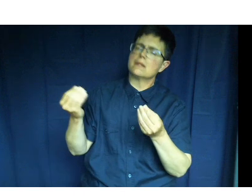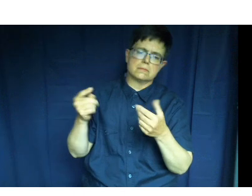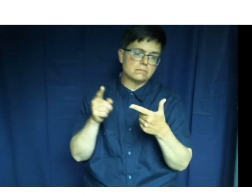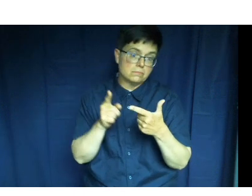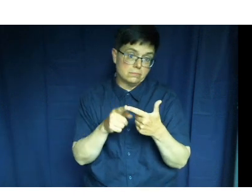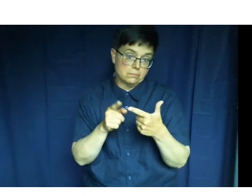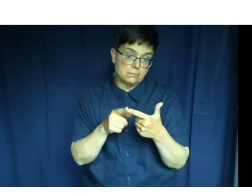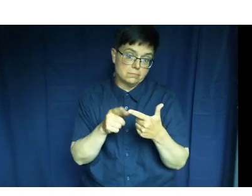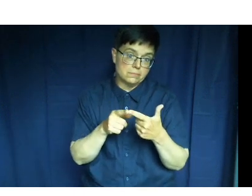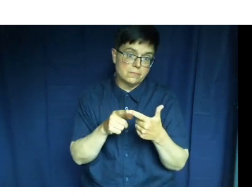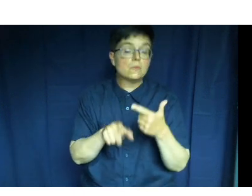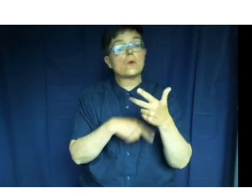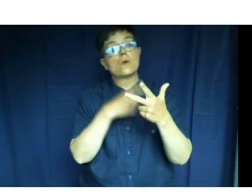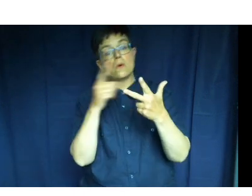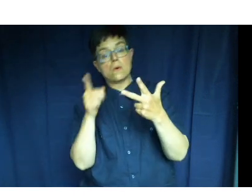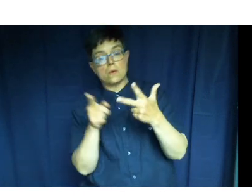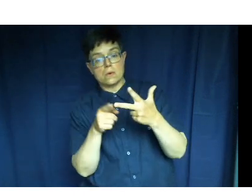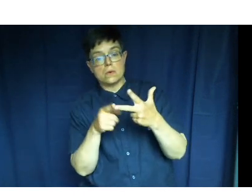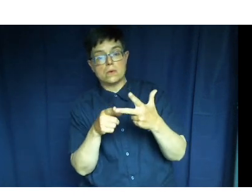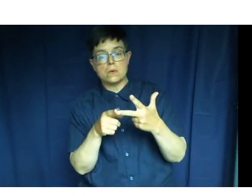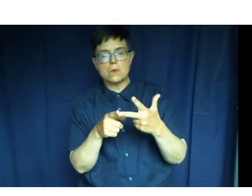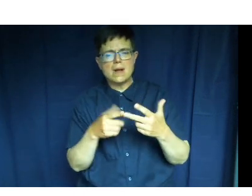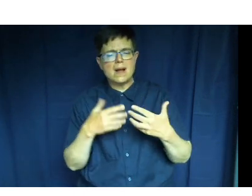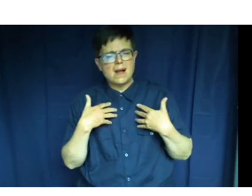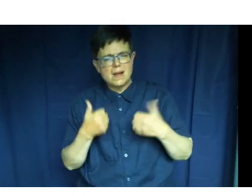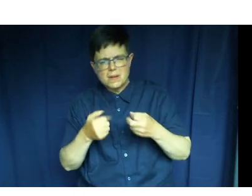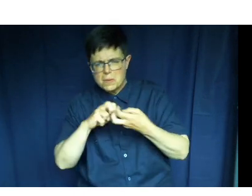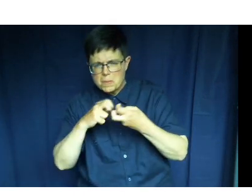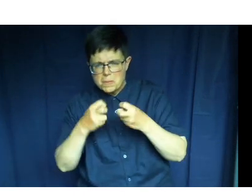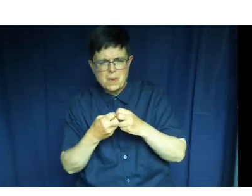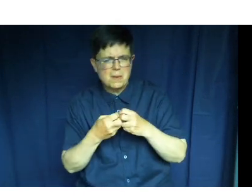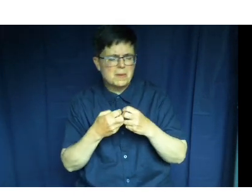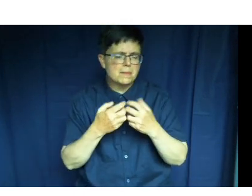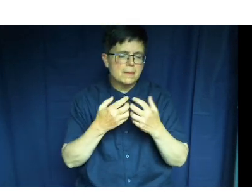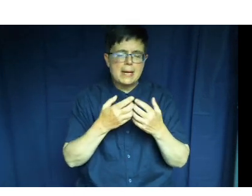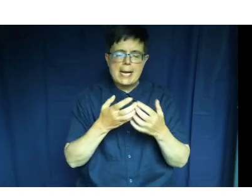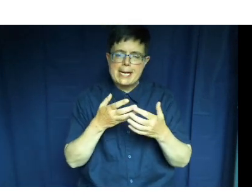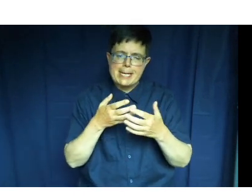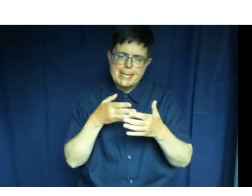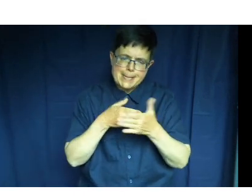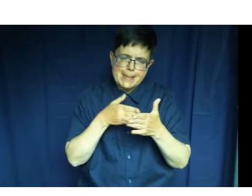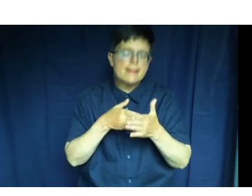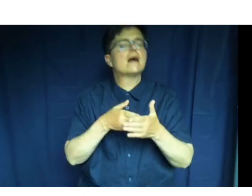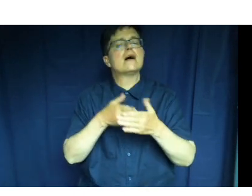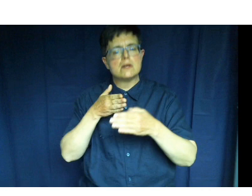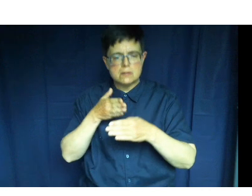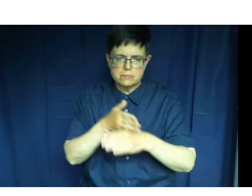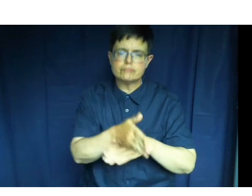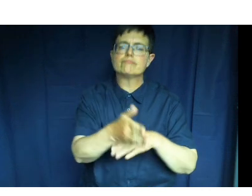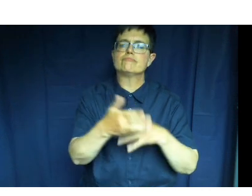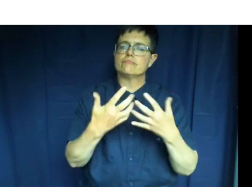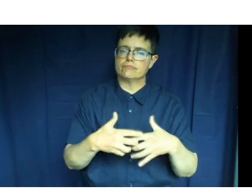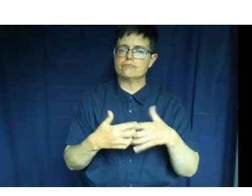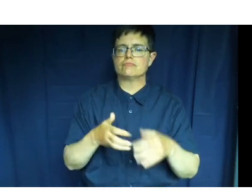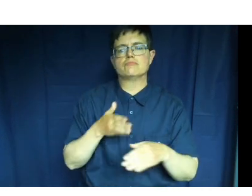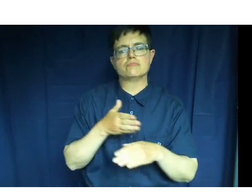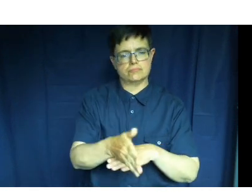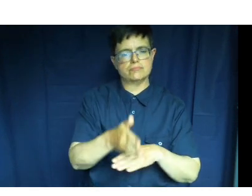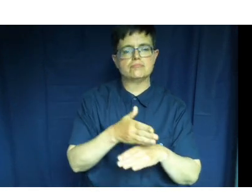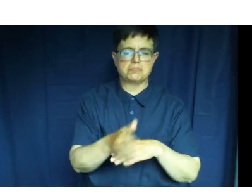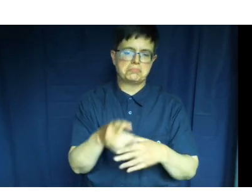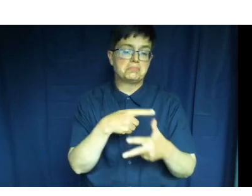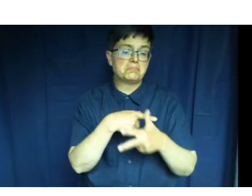of conceptualizing an idea or viewing functioning in the presence of a health